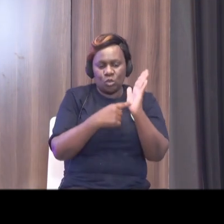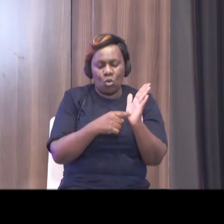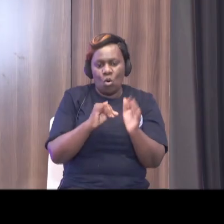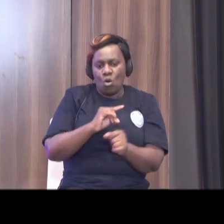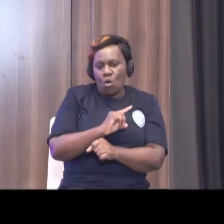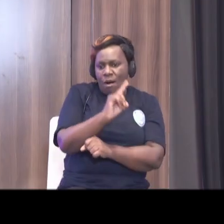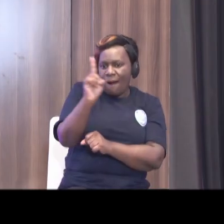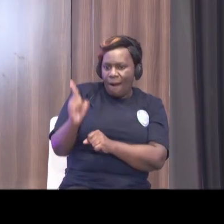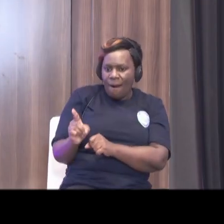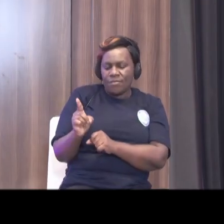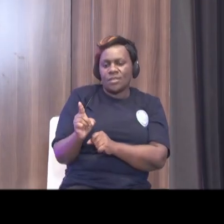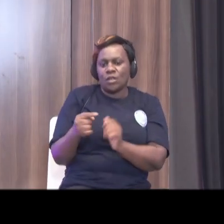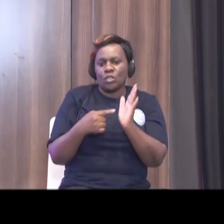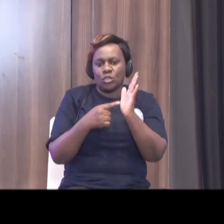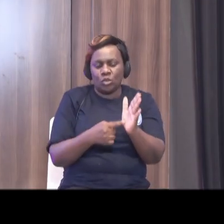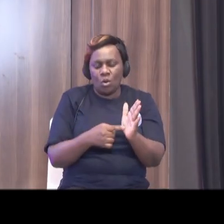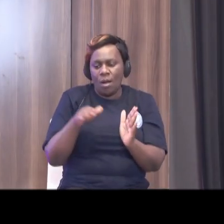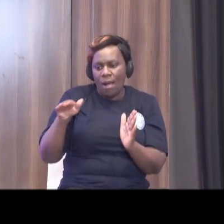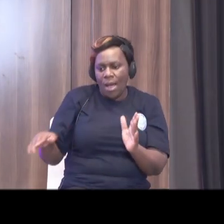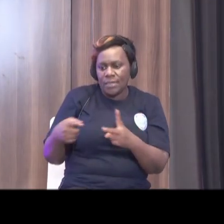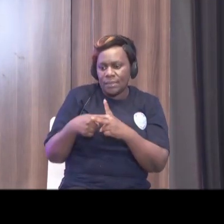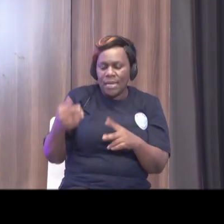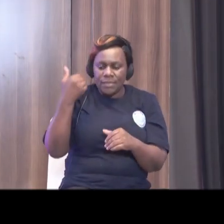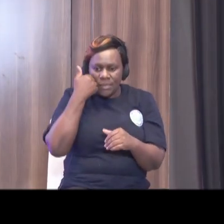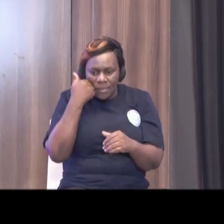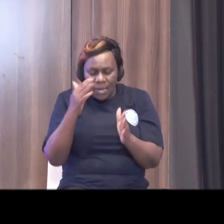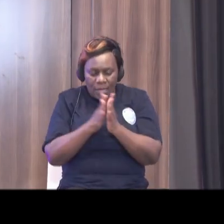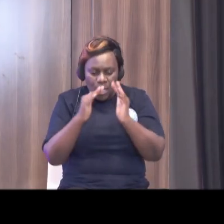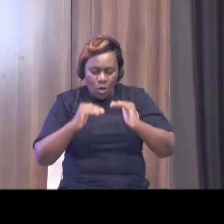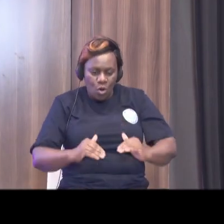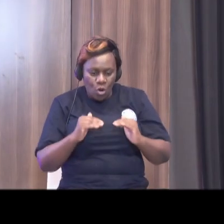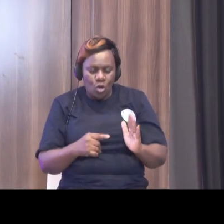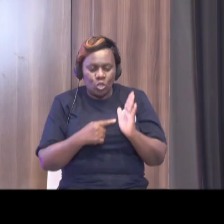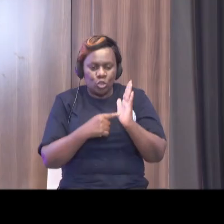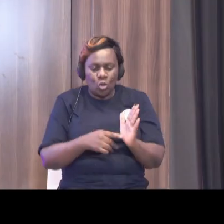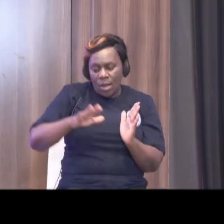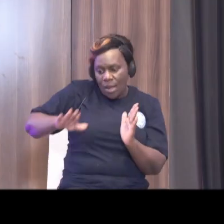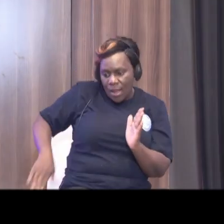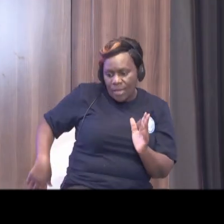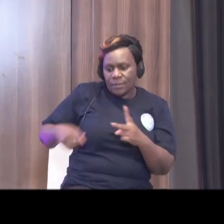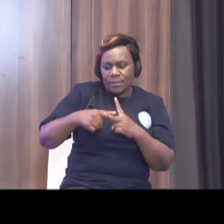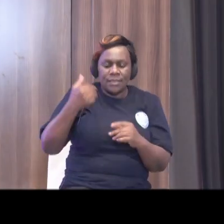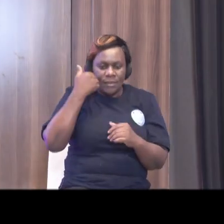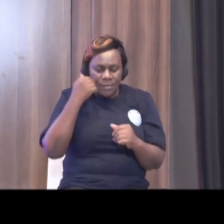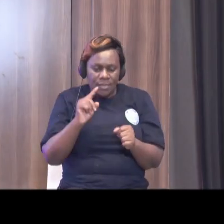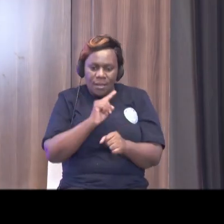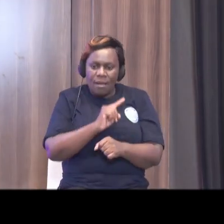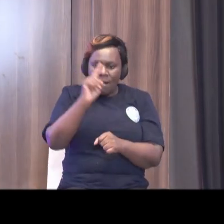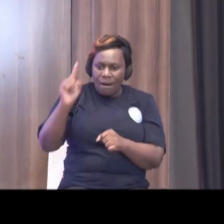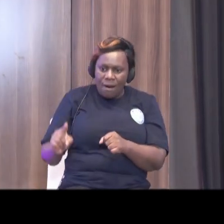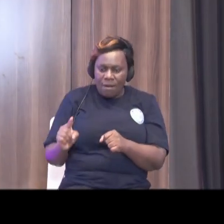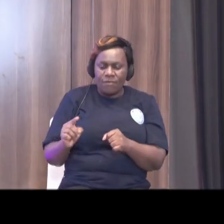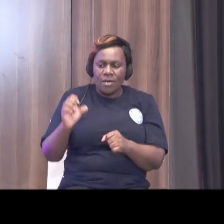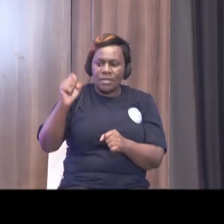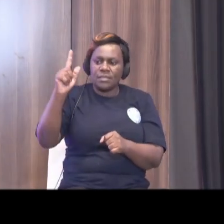with the top row showing the early onset disease curves, and then the bottom row is the late onset disease curves, again by